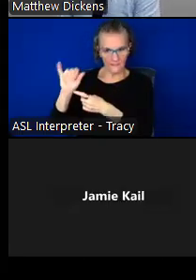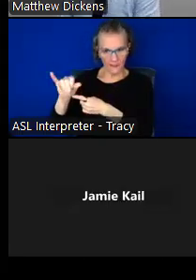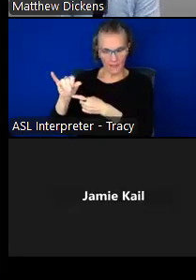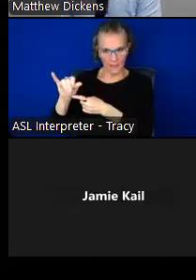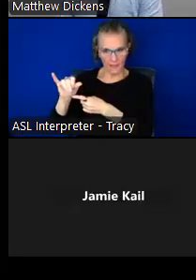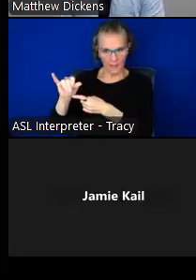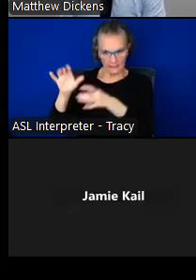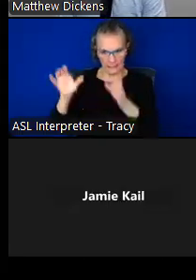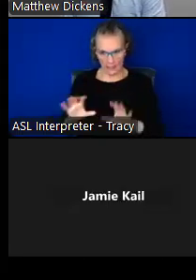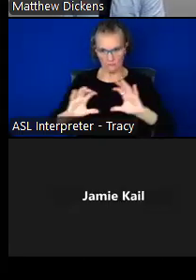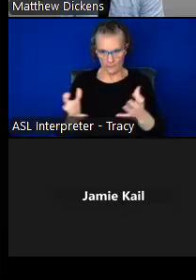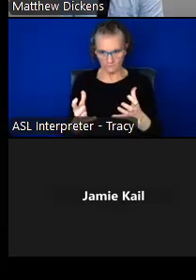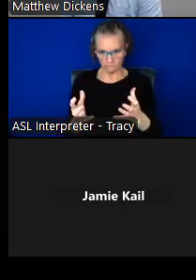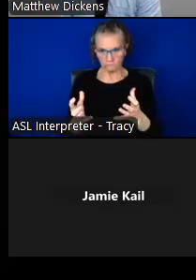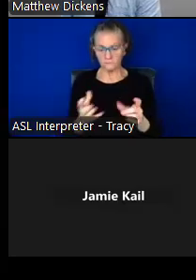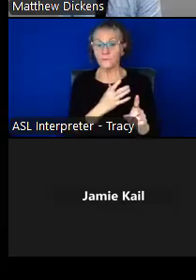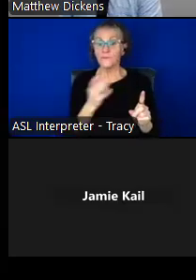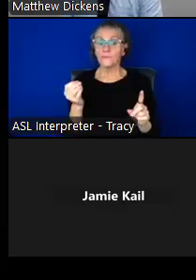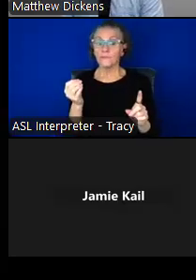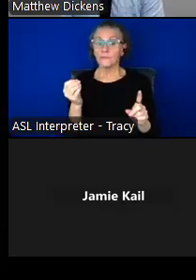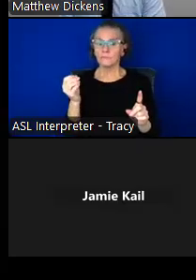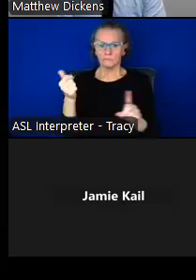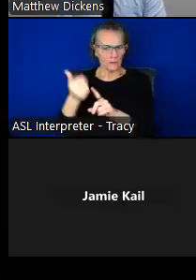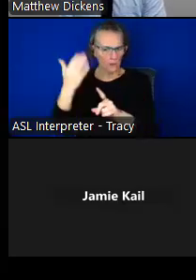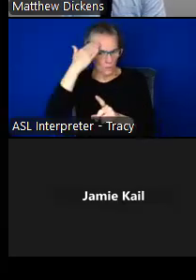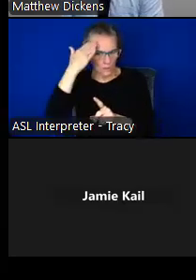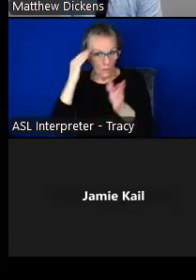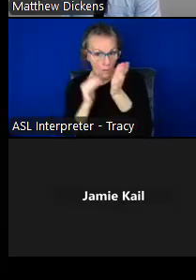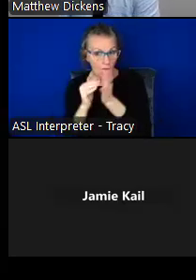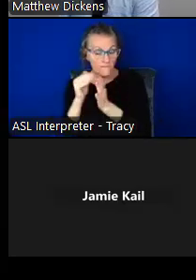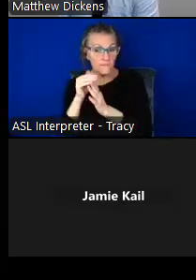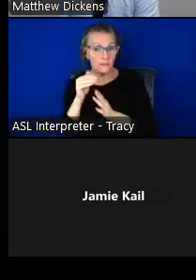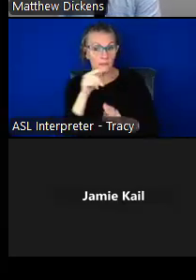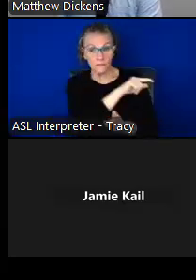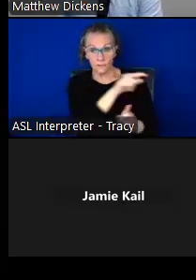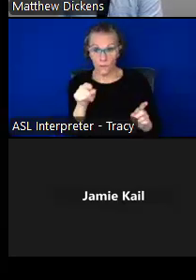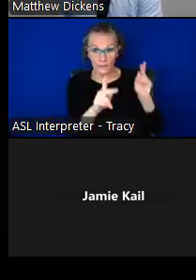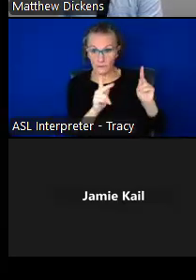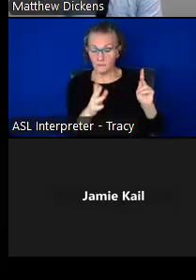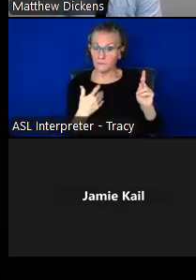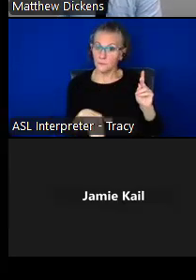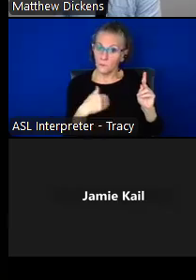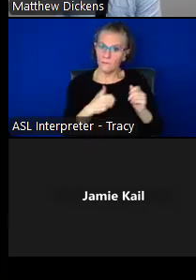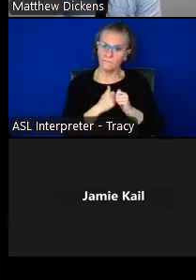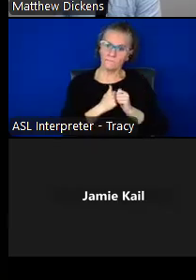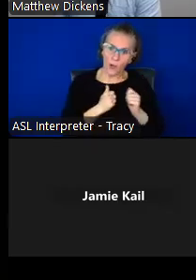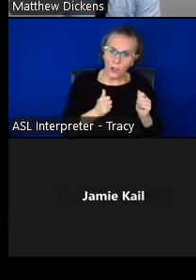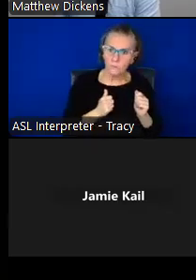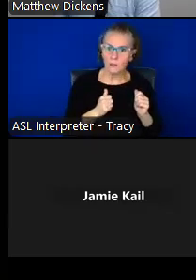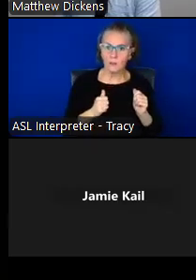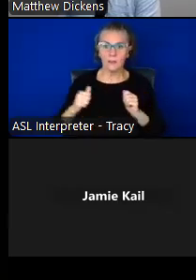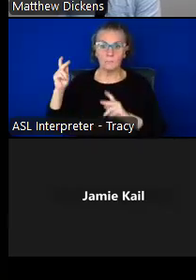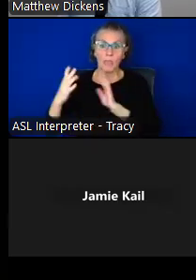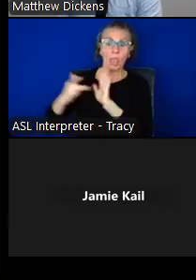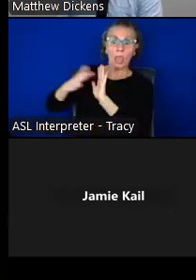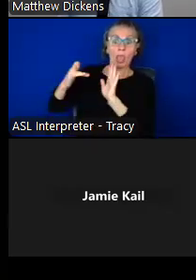that client base and are aware that oftentimes these individuals are vulnerable and perpetrated against by somebody